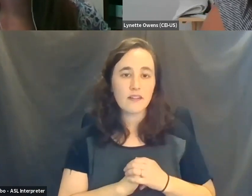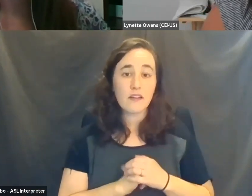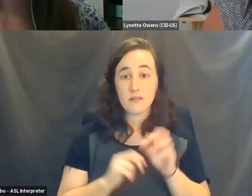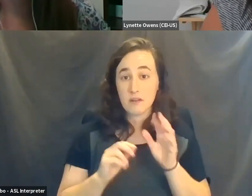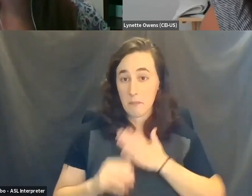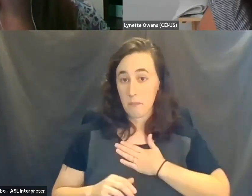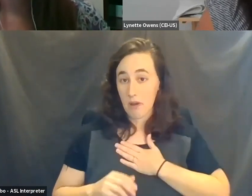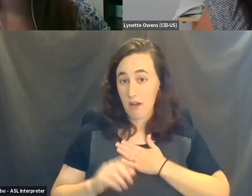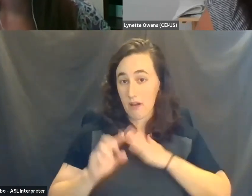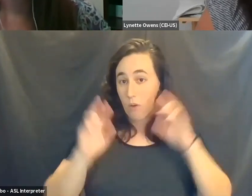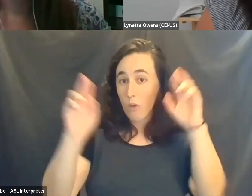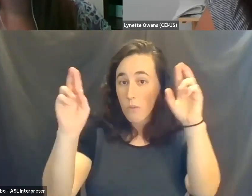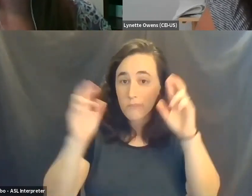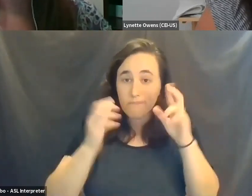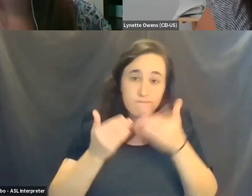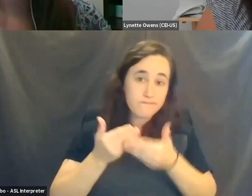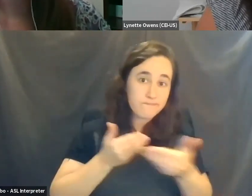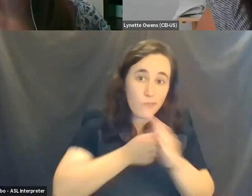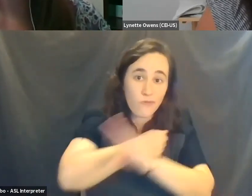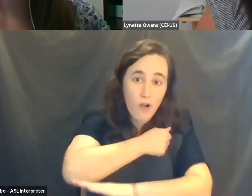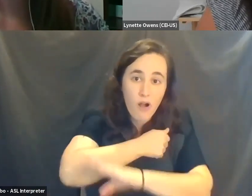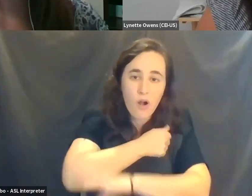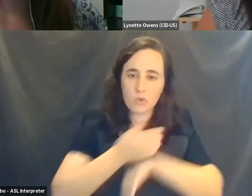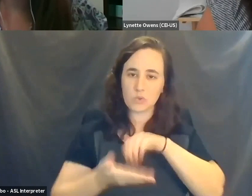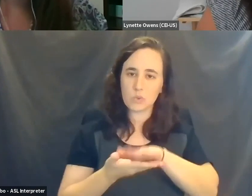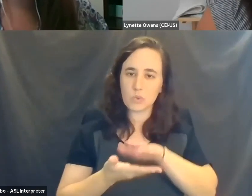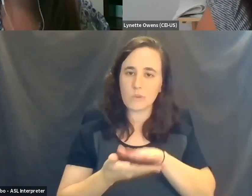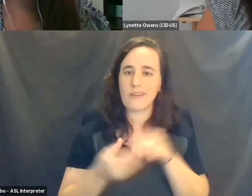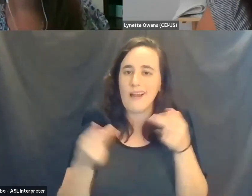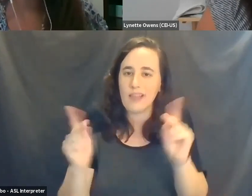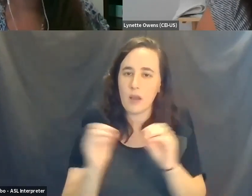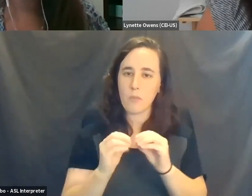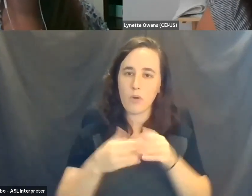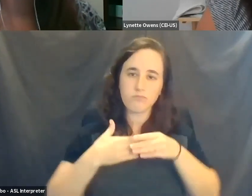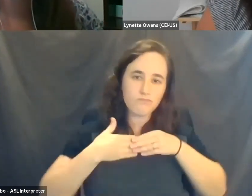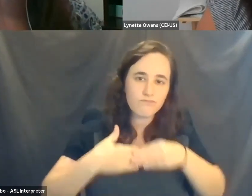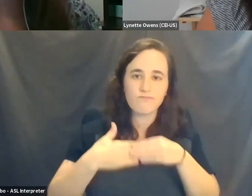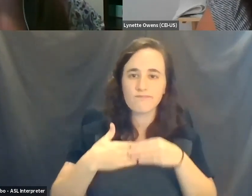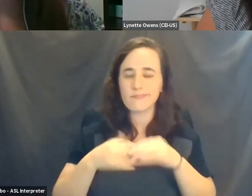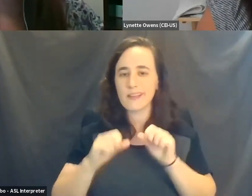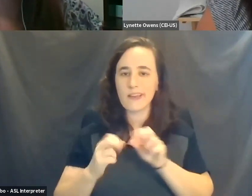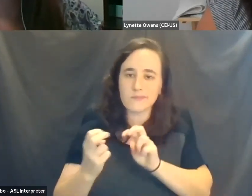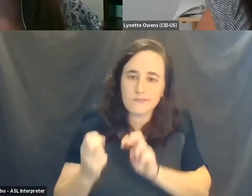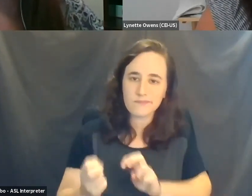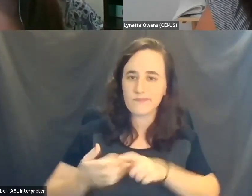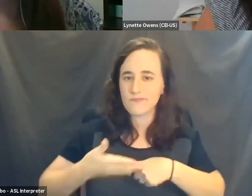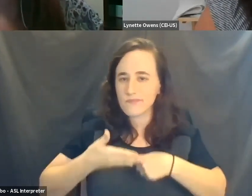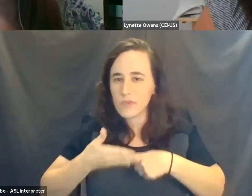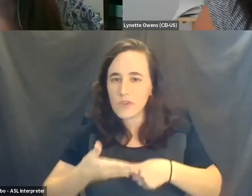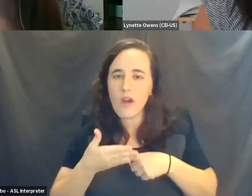space for really reflecting on what everyone experienced, what everybody learned as a